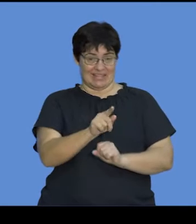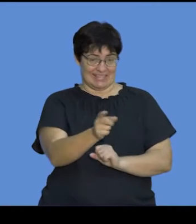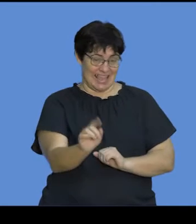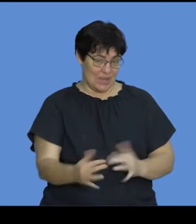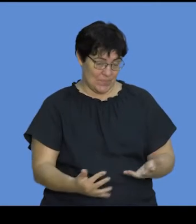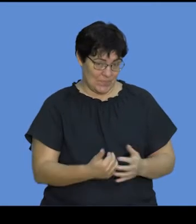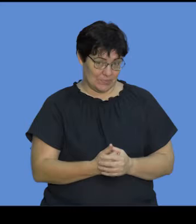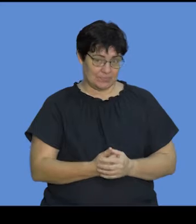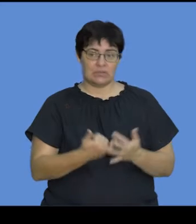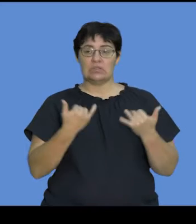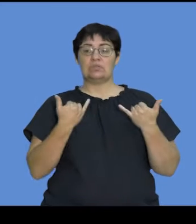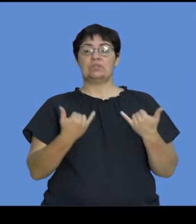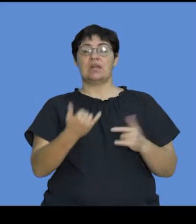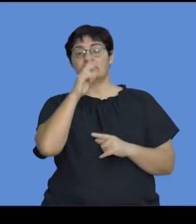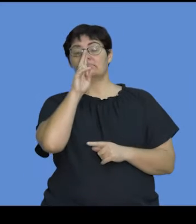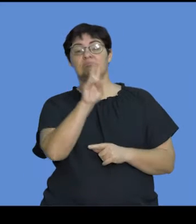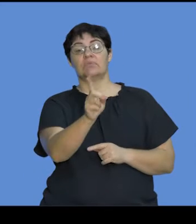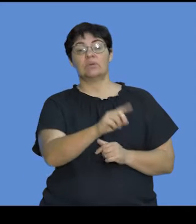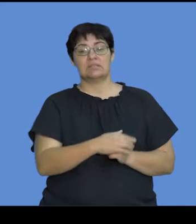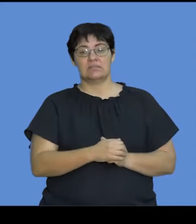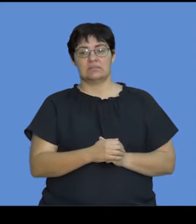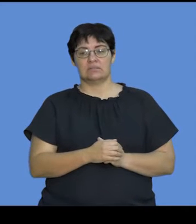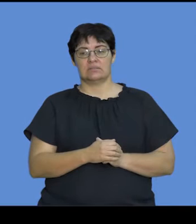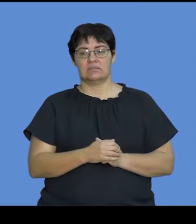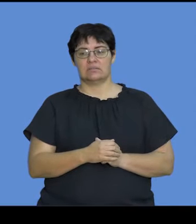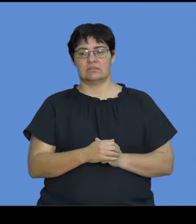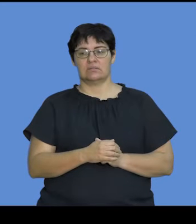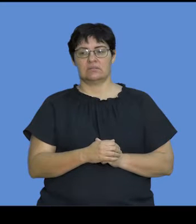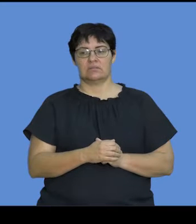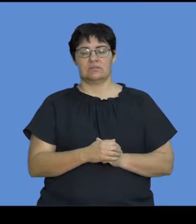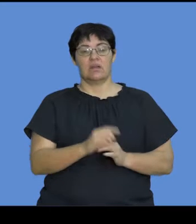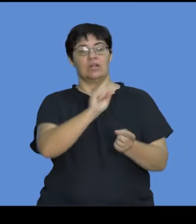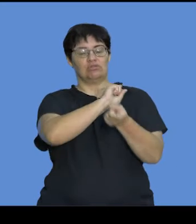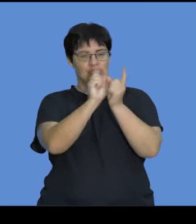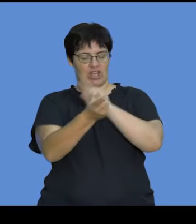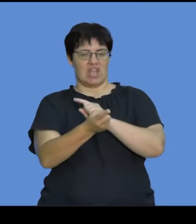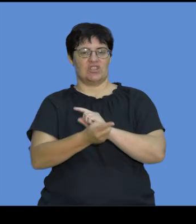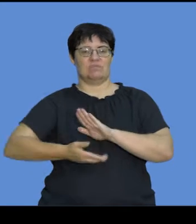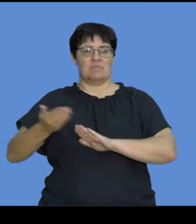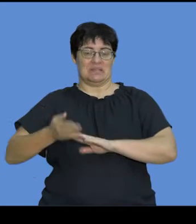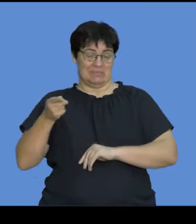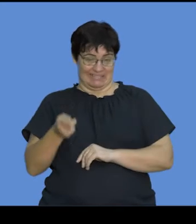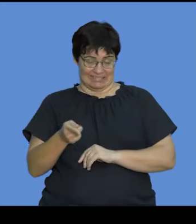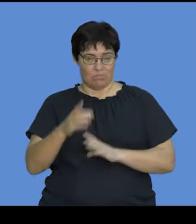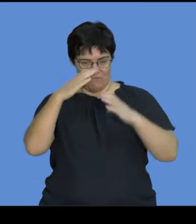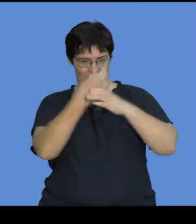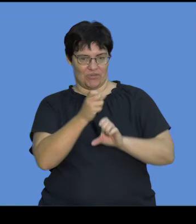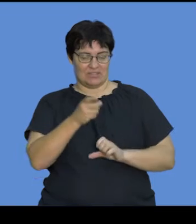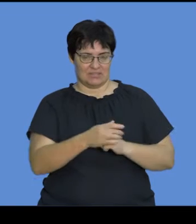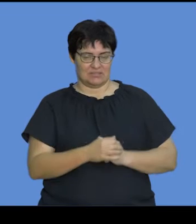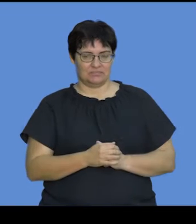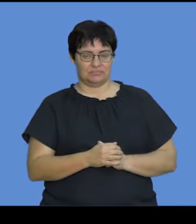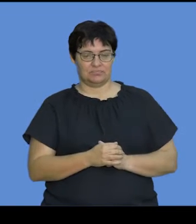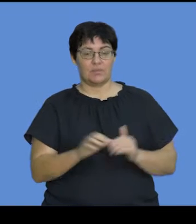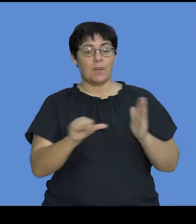So today, we're going to look at, we'll go back there quickly, change in momentum. That's what we're focusing on.